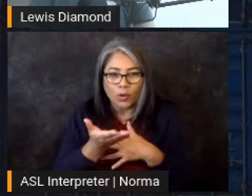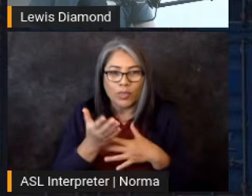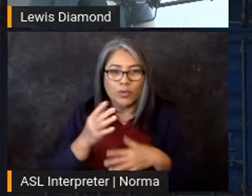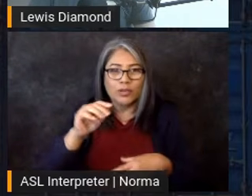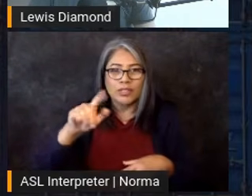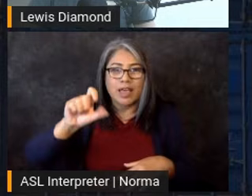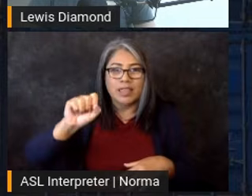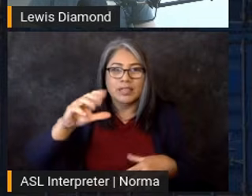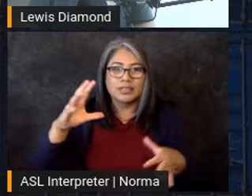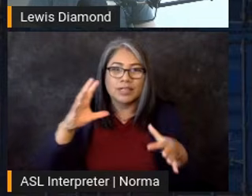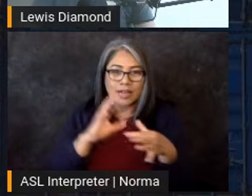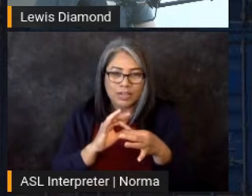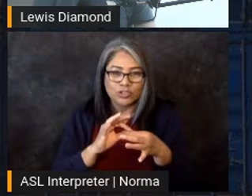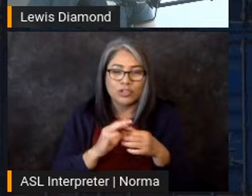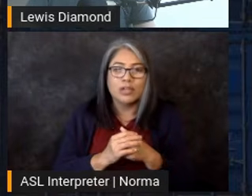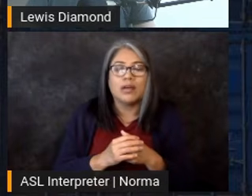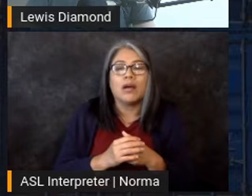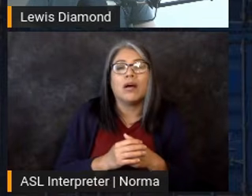connection.